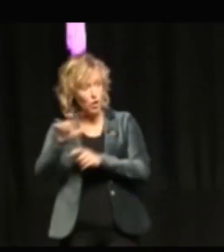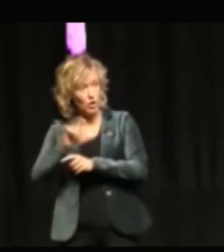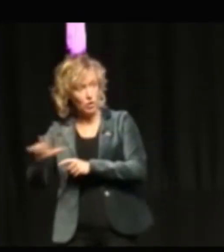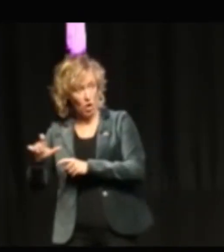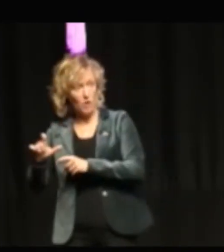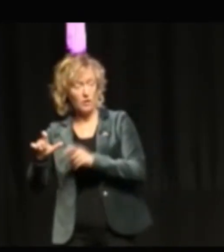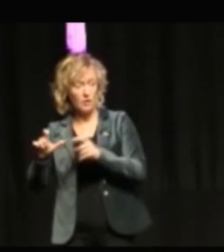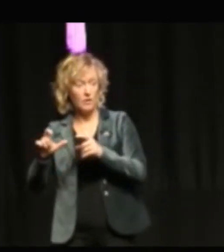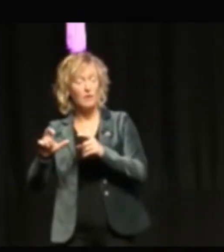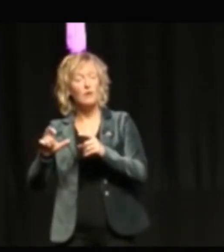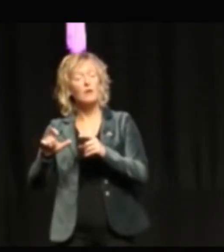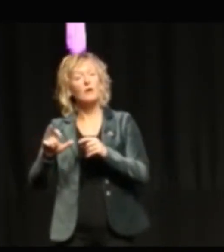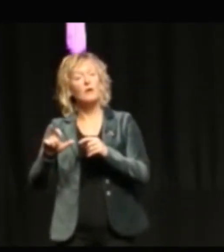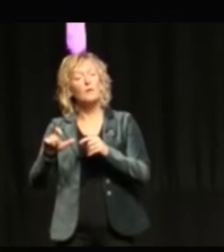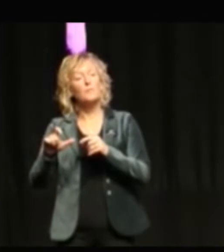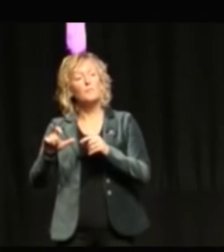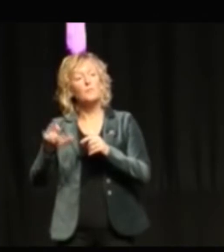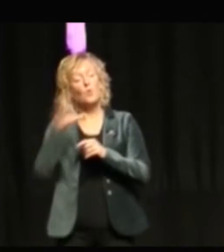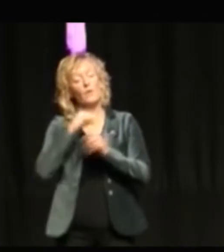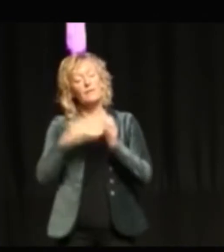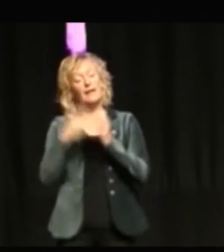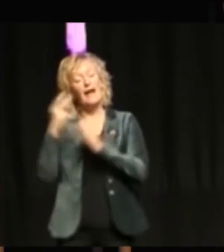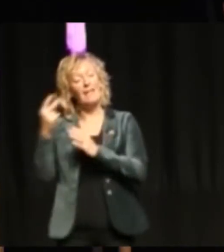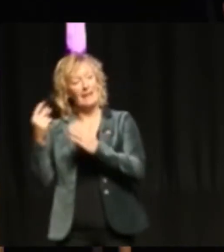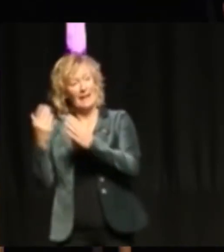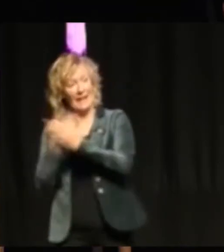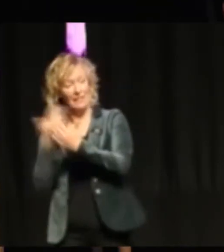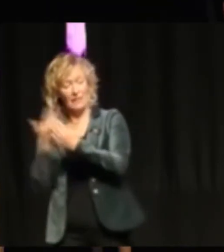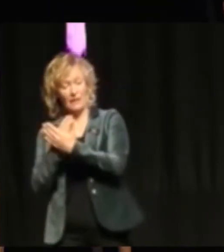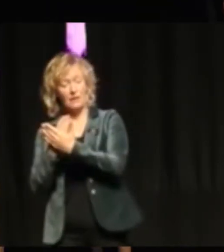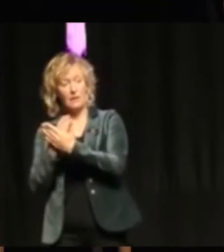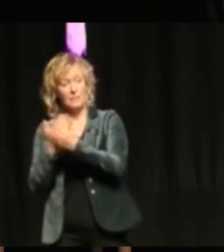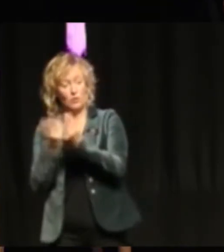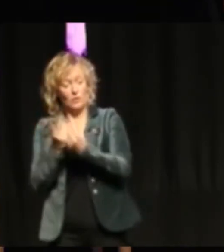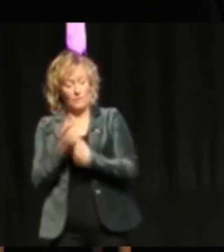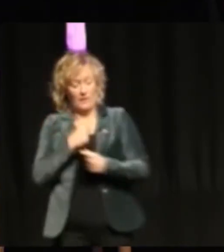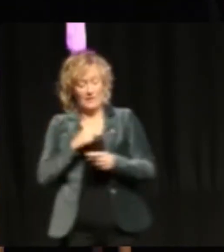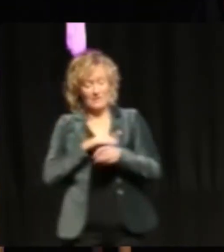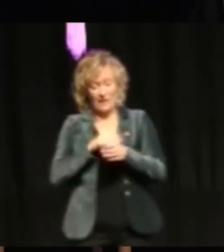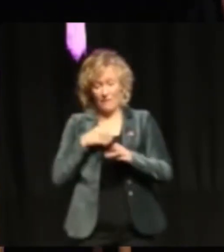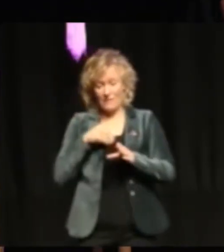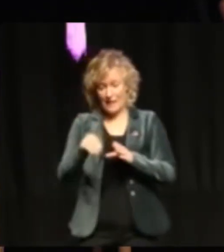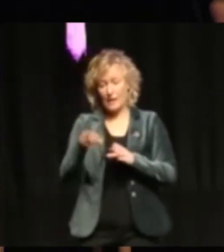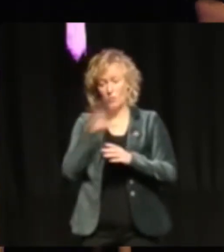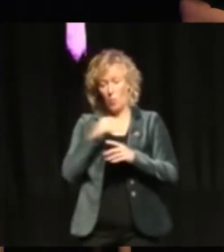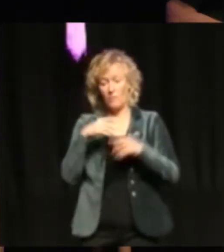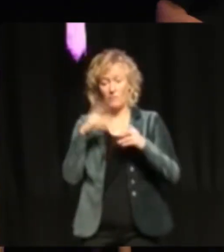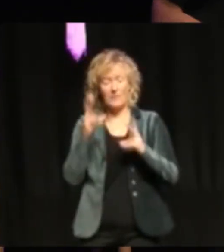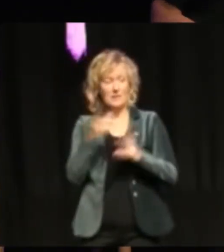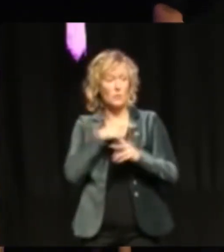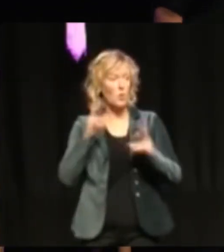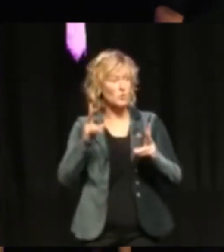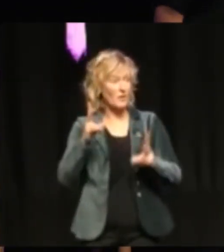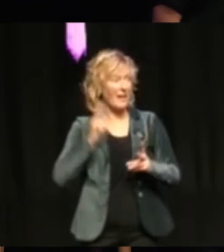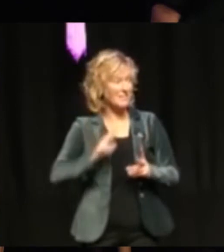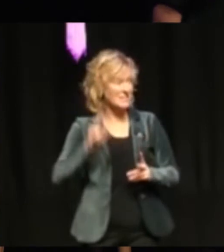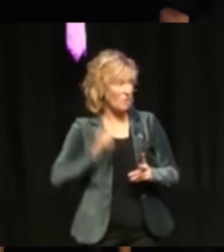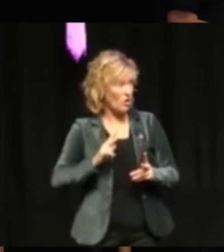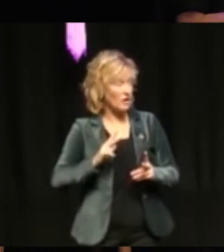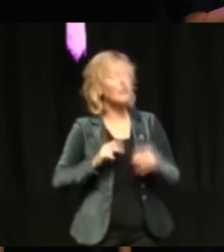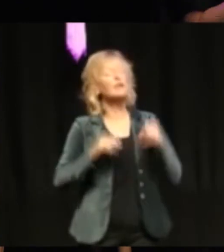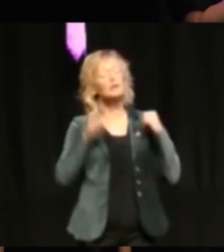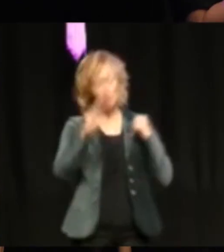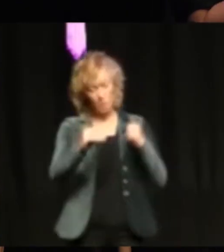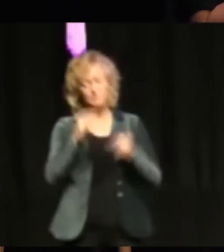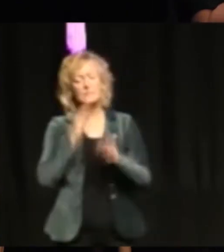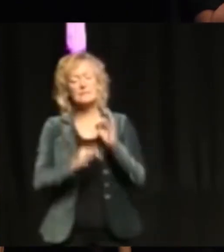world, Sweden would be sort of responsible in a sense. Yes, what they said is that Sweden need to